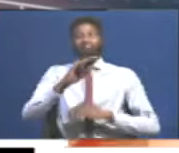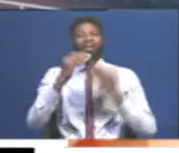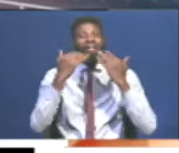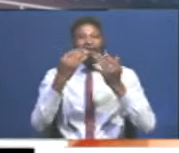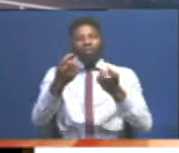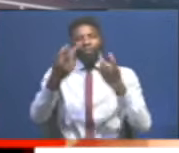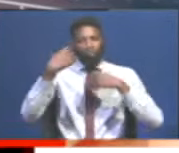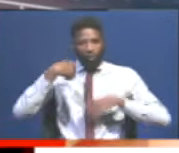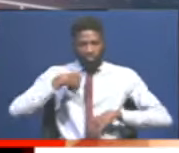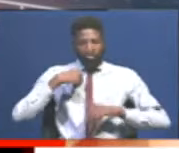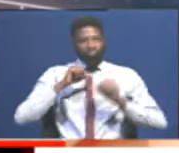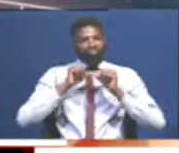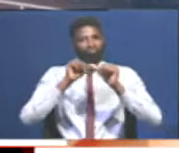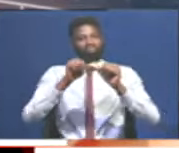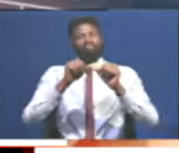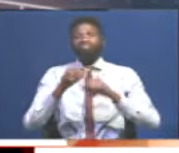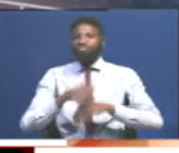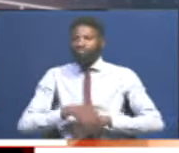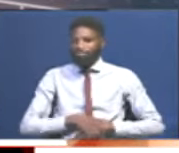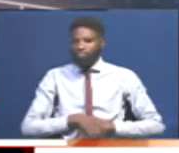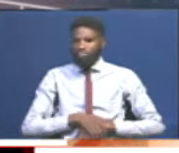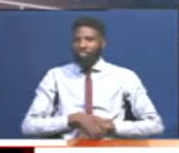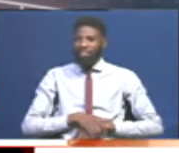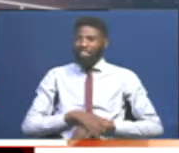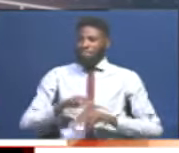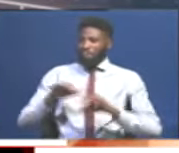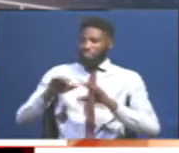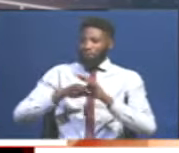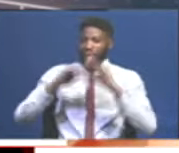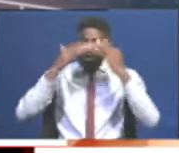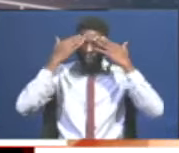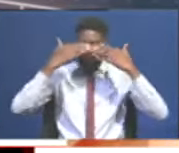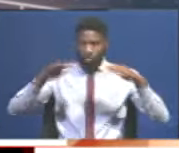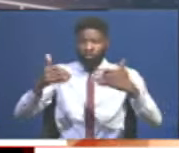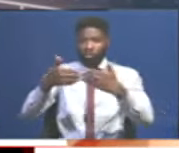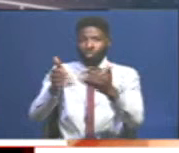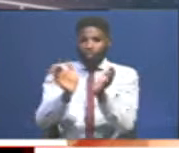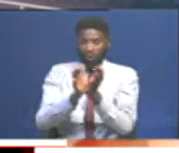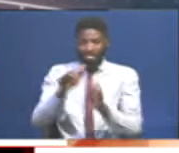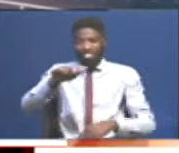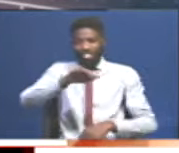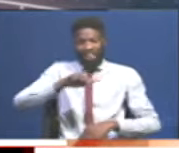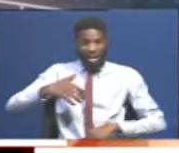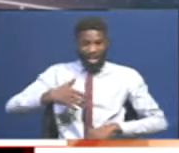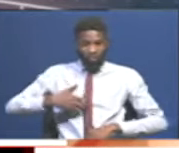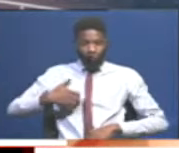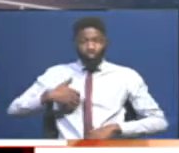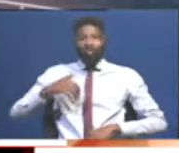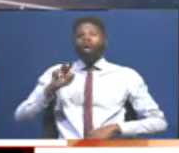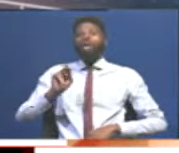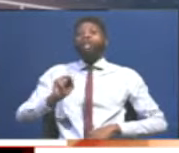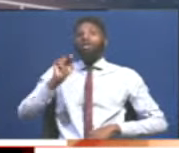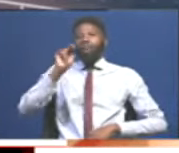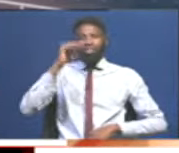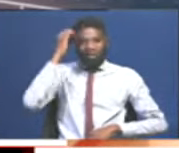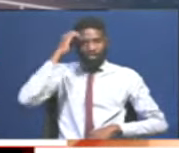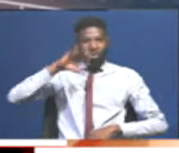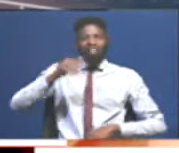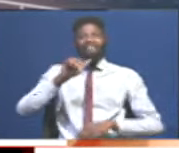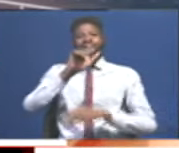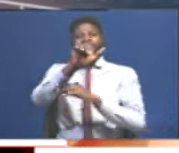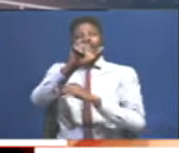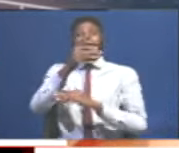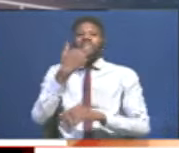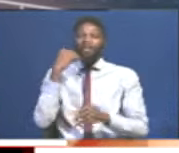On a section of members of the Muslim community in Gatundu North, Kiambu County, is calling for greater involvement in government programs,